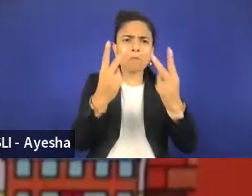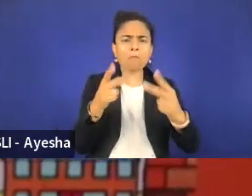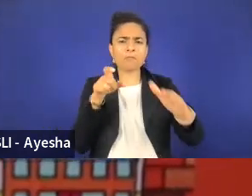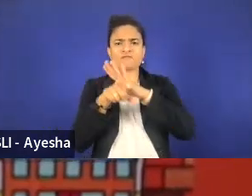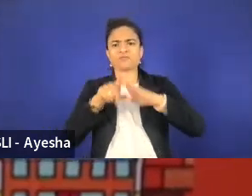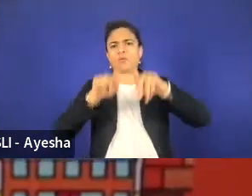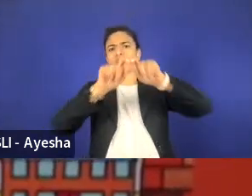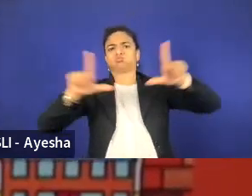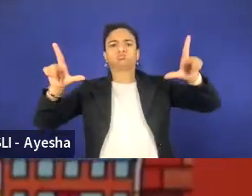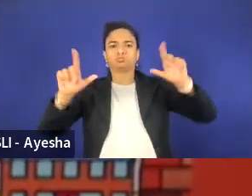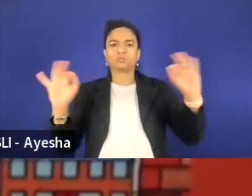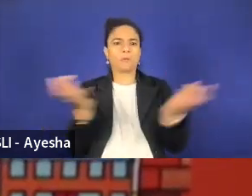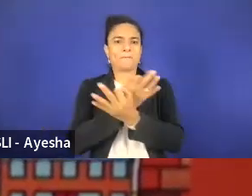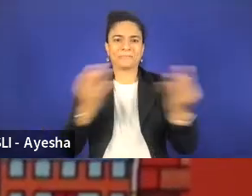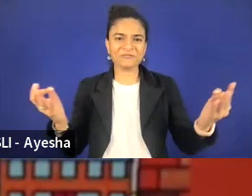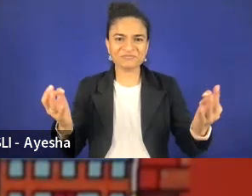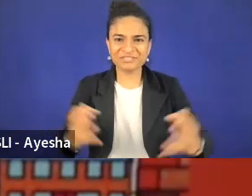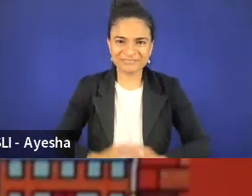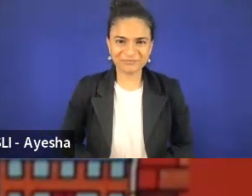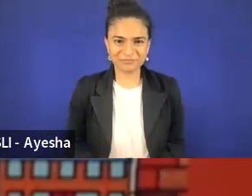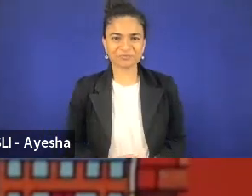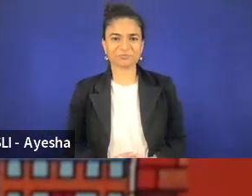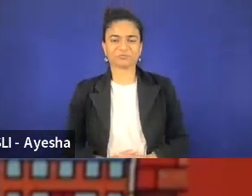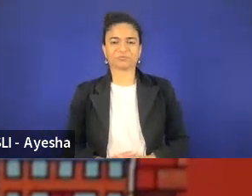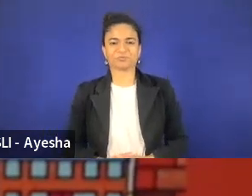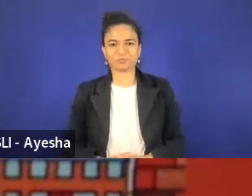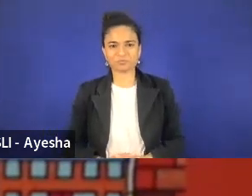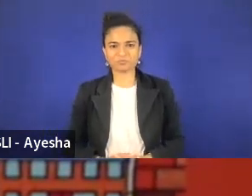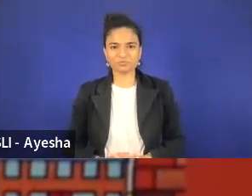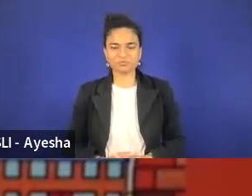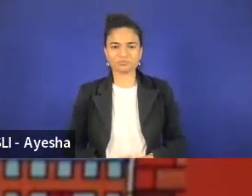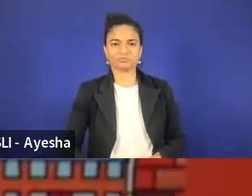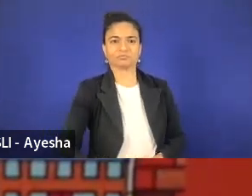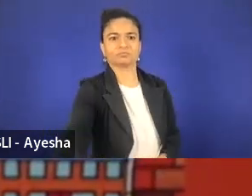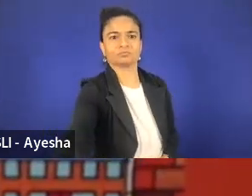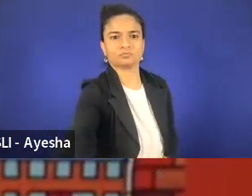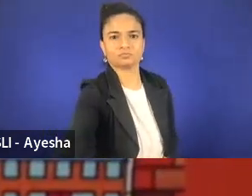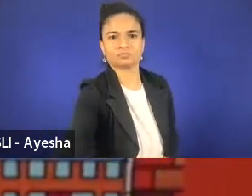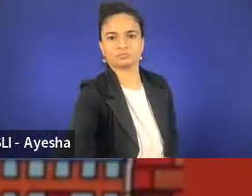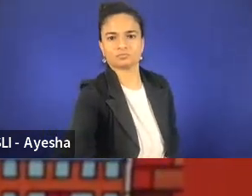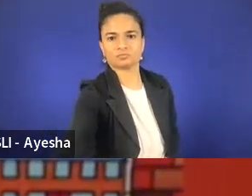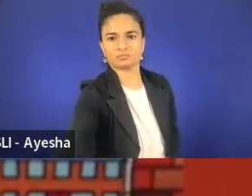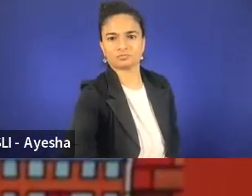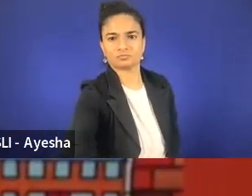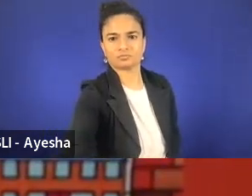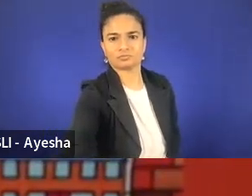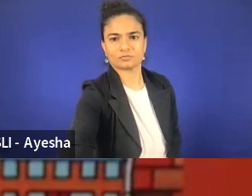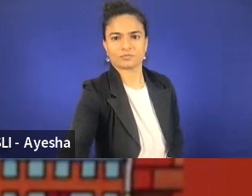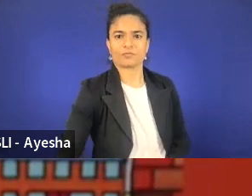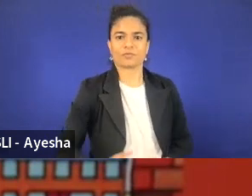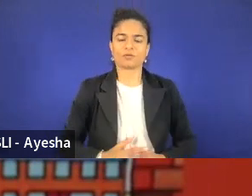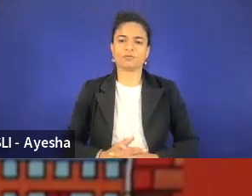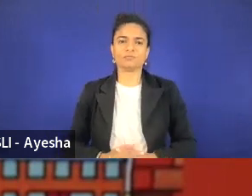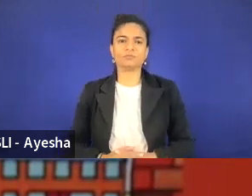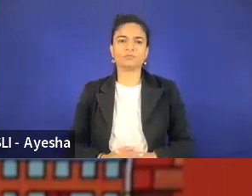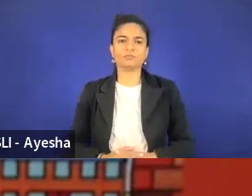I would like to acknowledge the invitation to share Fiji's experience on the consultation and collaboration between the Fijian government